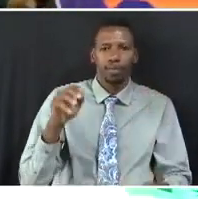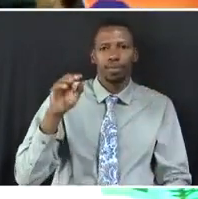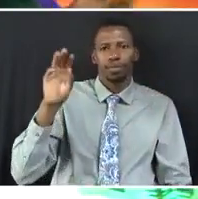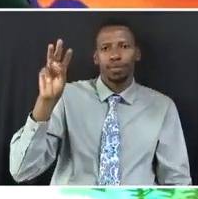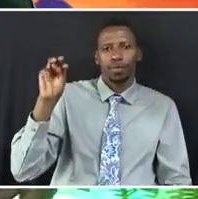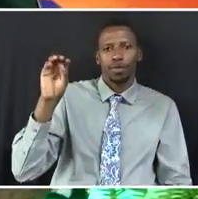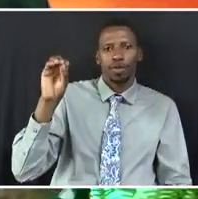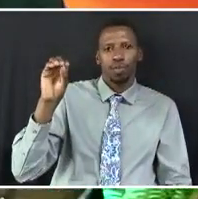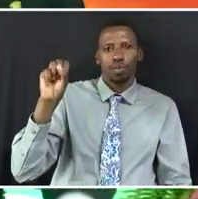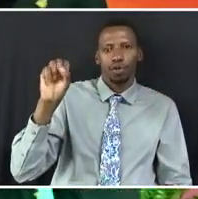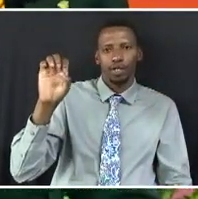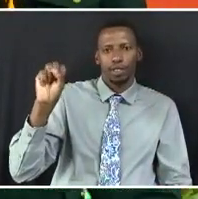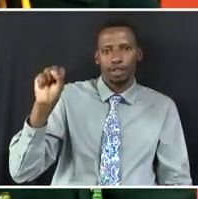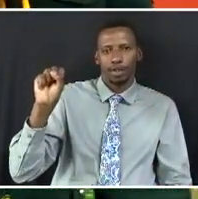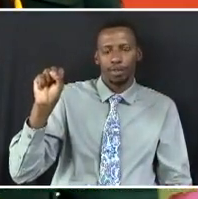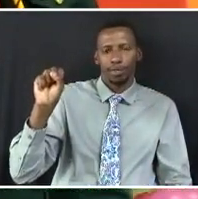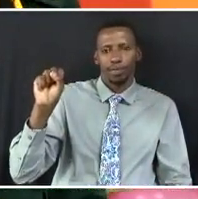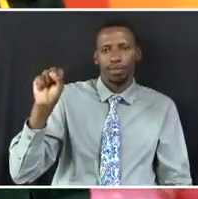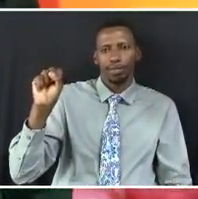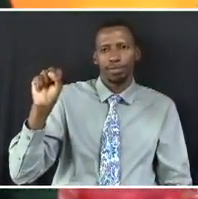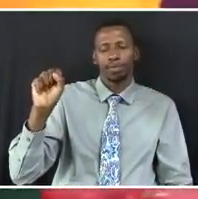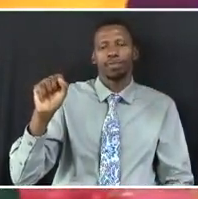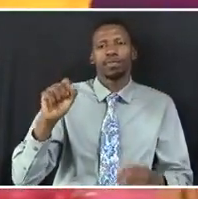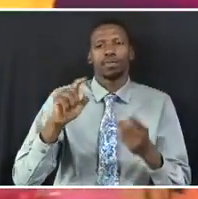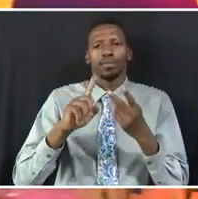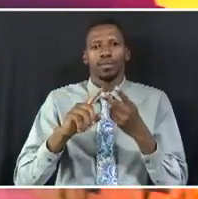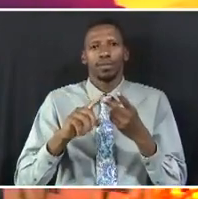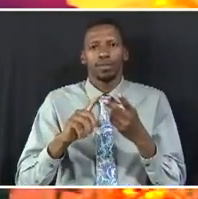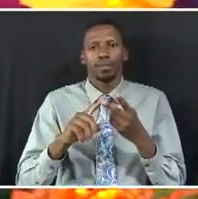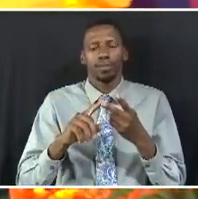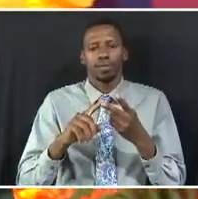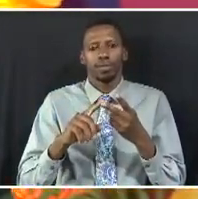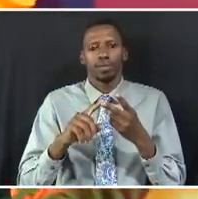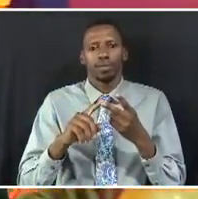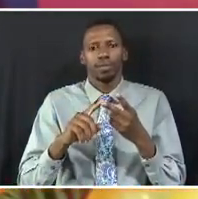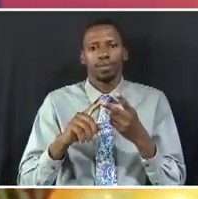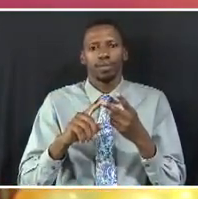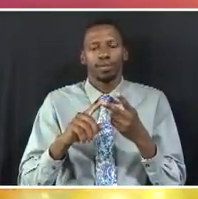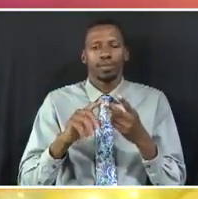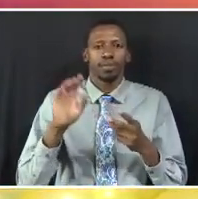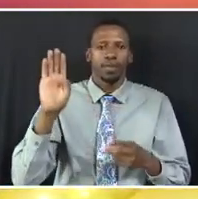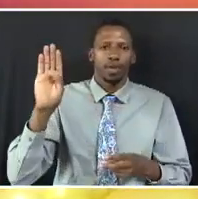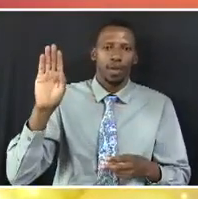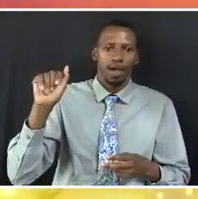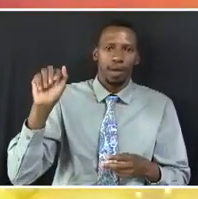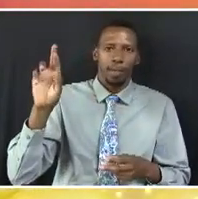Moses Amram. Another one is called Barak